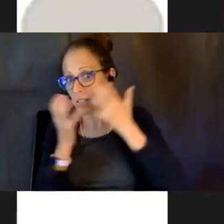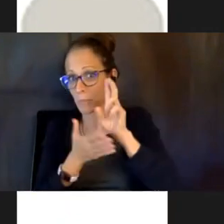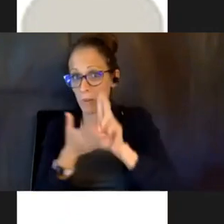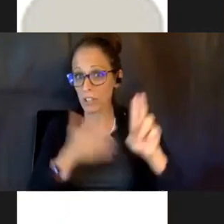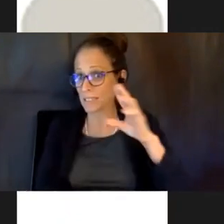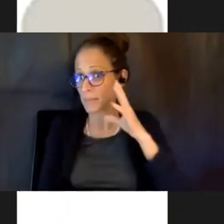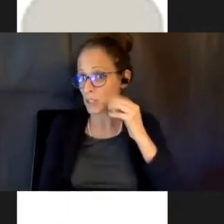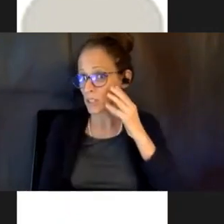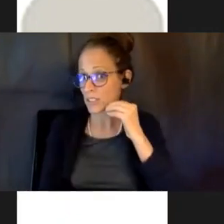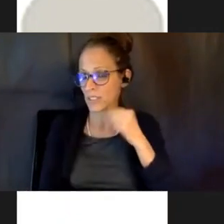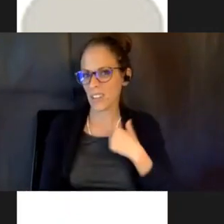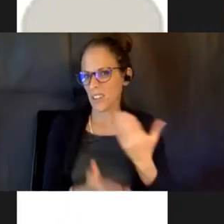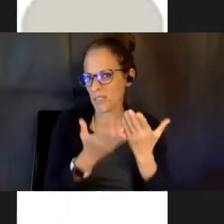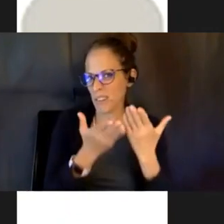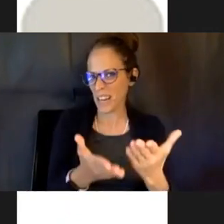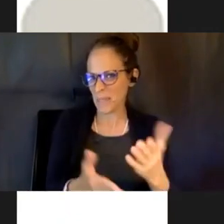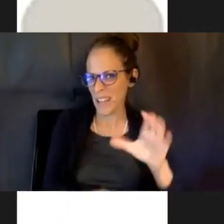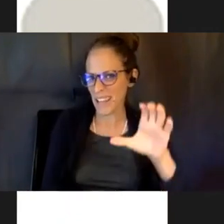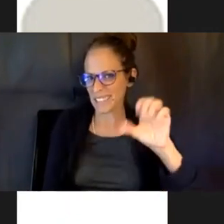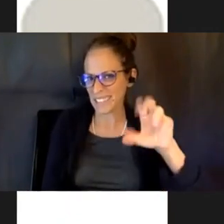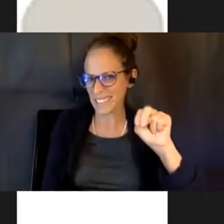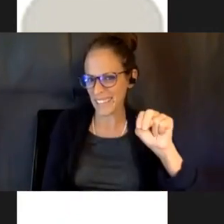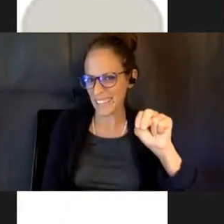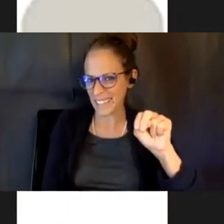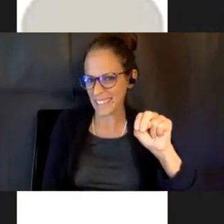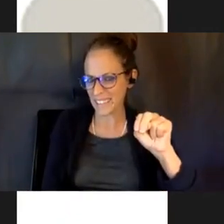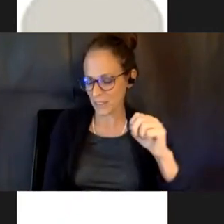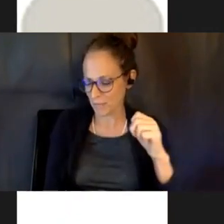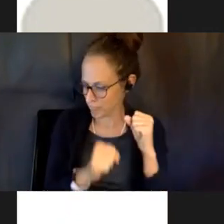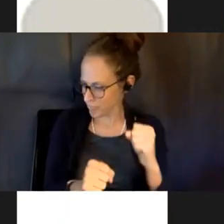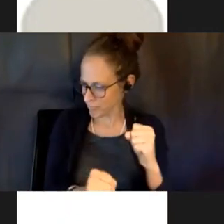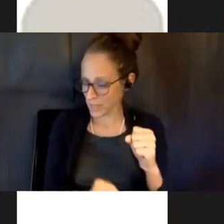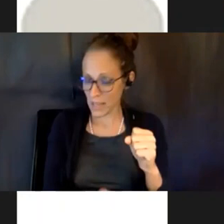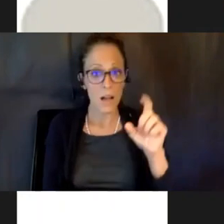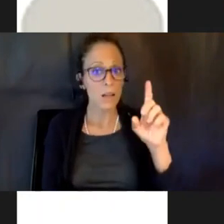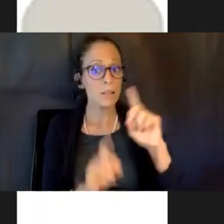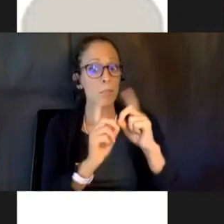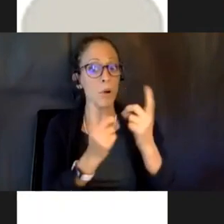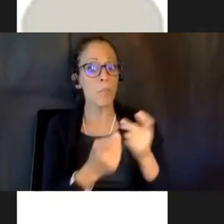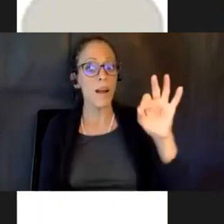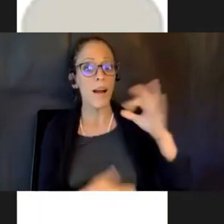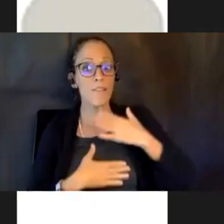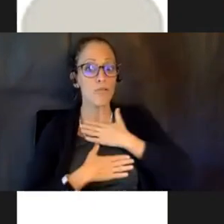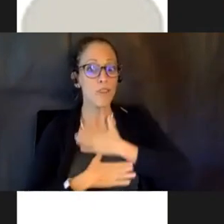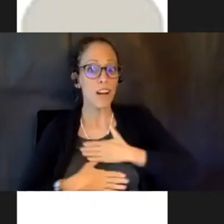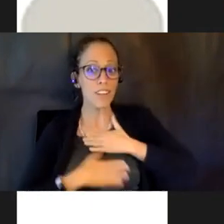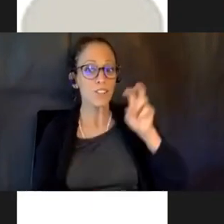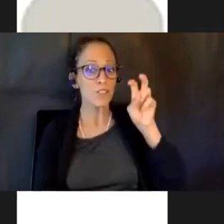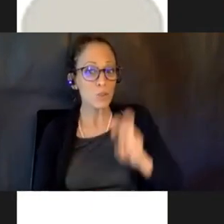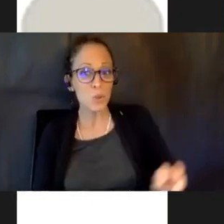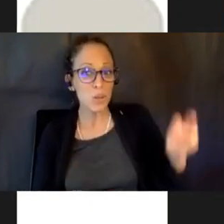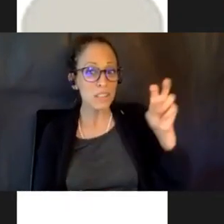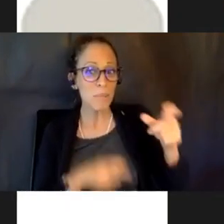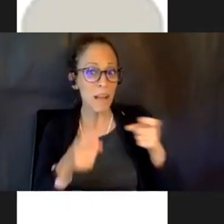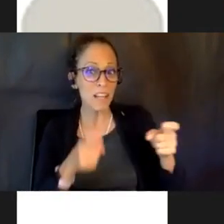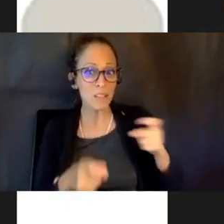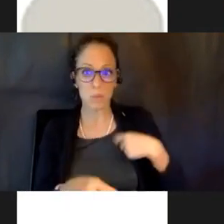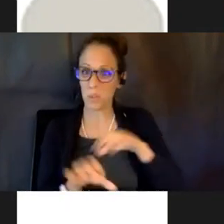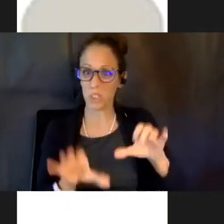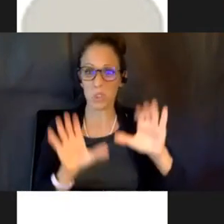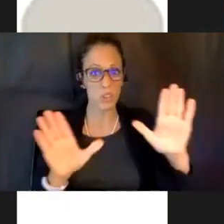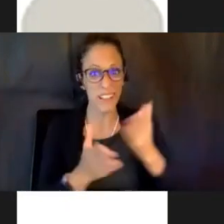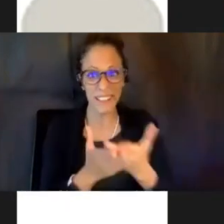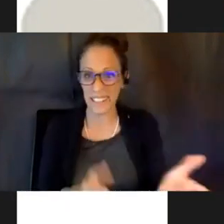highly recommend CSUN. I highly recommend the Department of Recreation and Tourism Management. We do all kinds of phenomenal things,